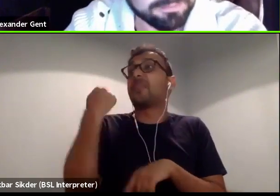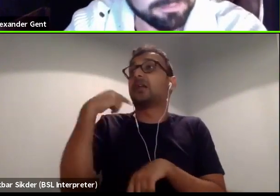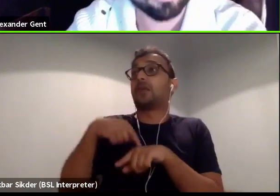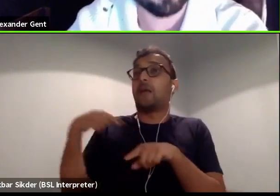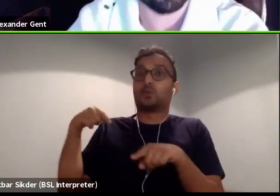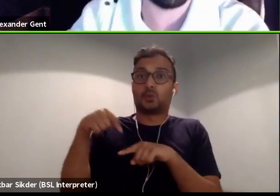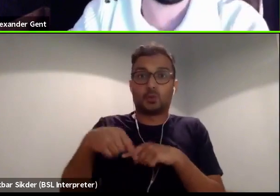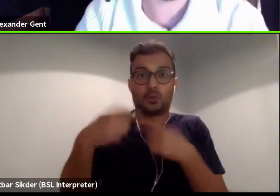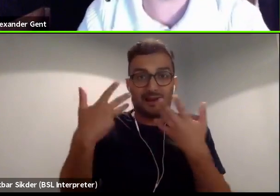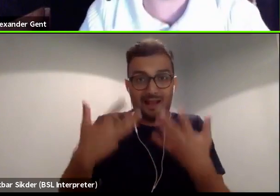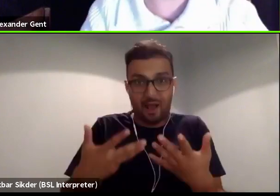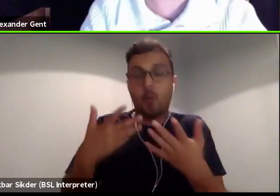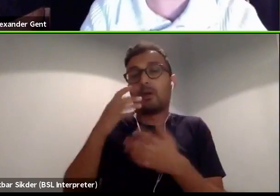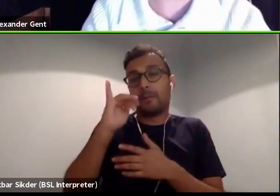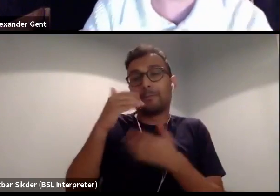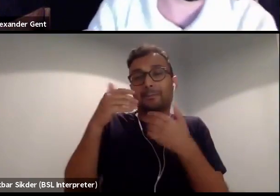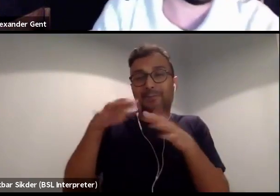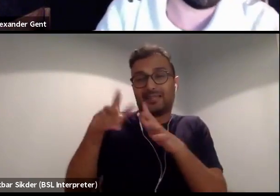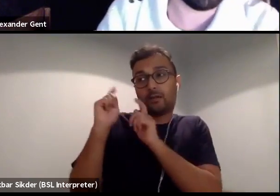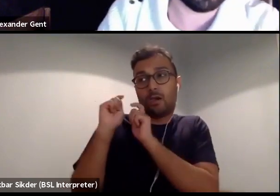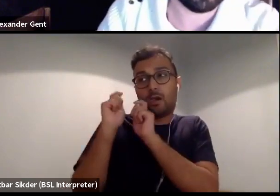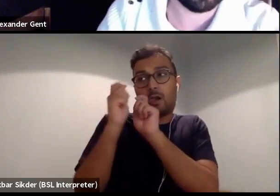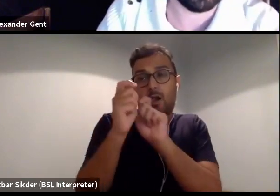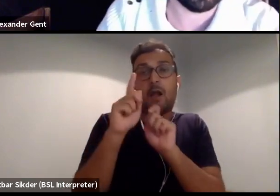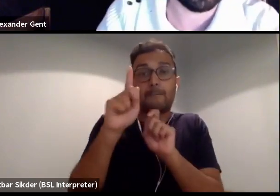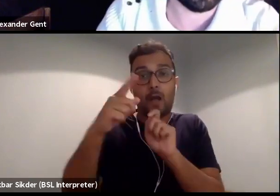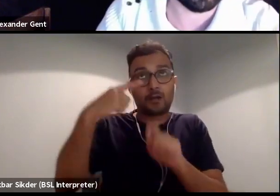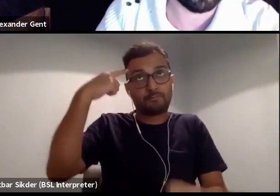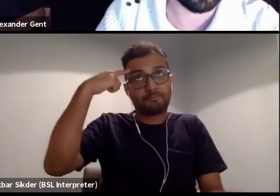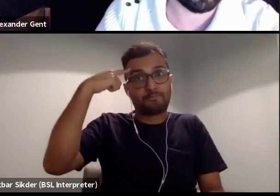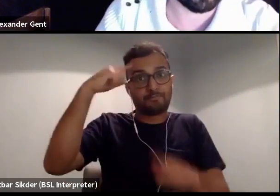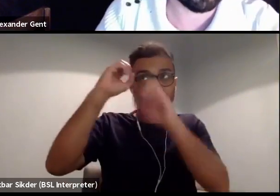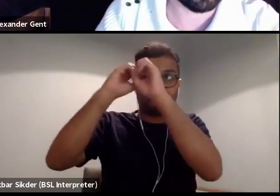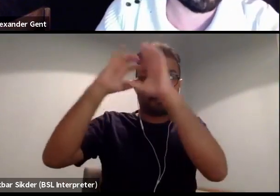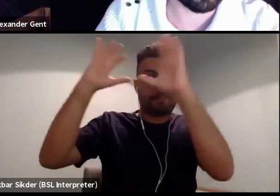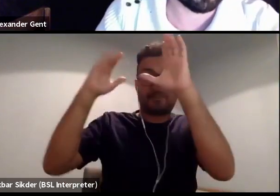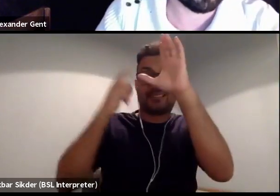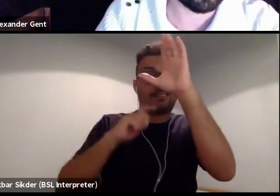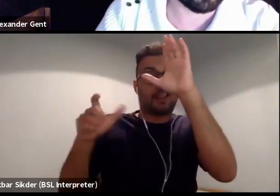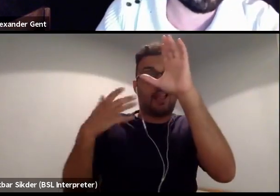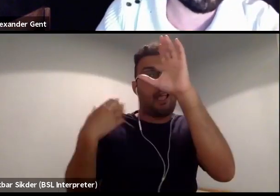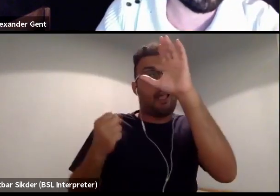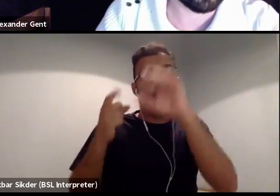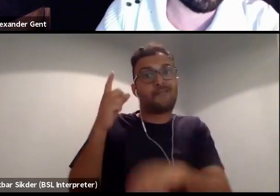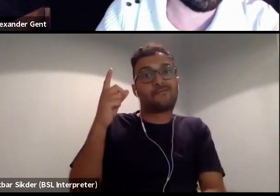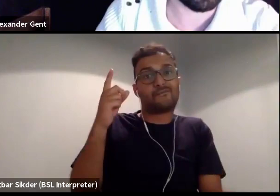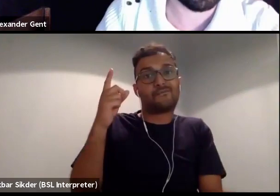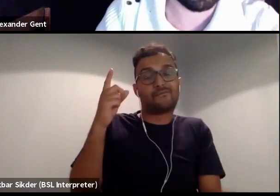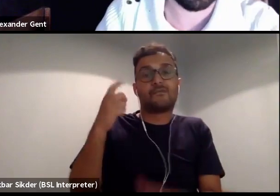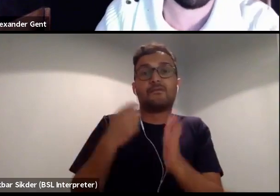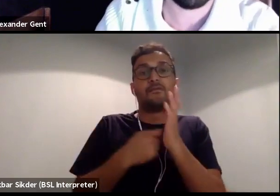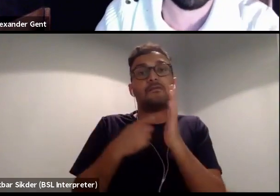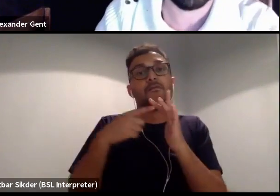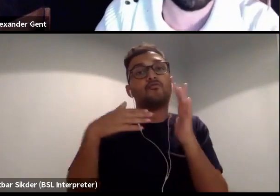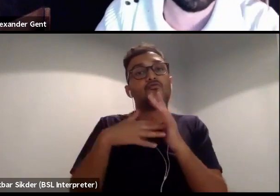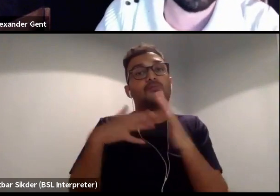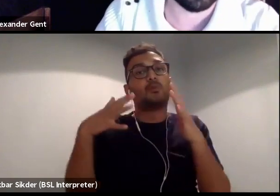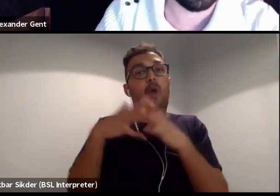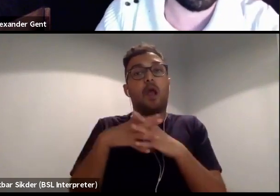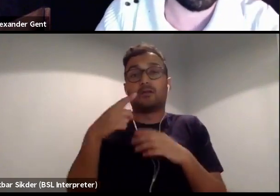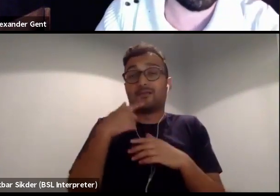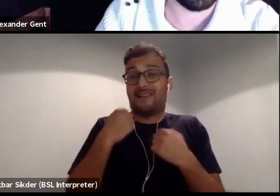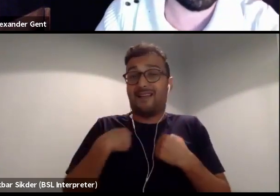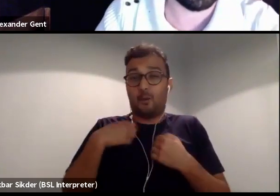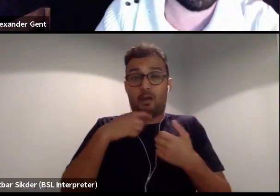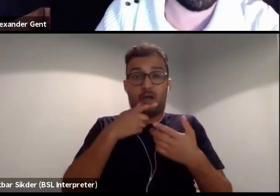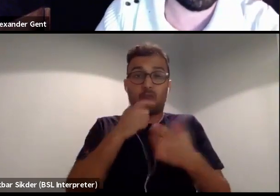remain. I mean, we give lots of examples within our report of many attacks that involve vehicles, and as soon